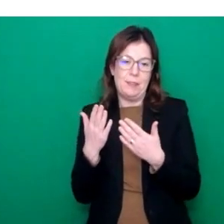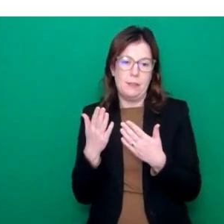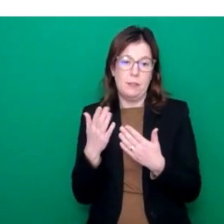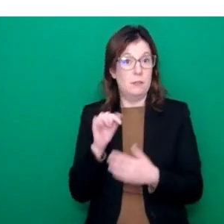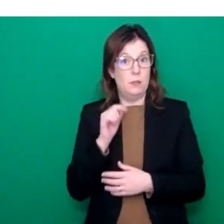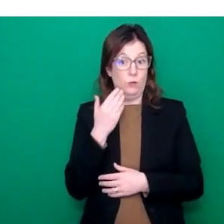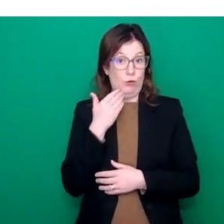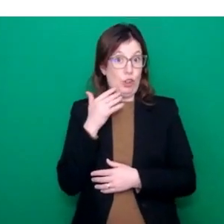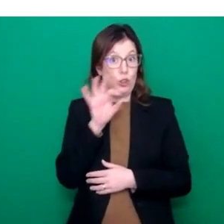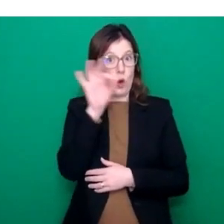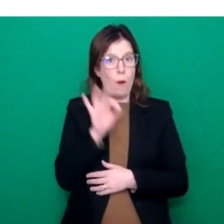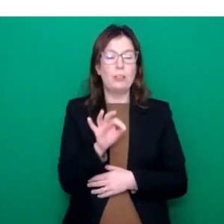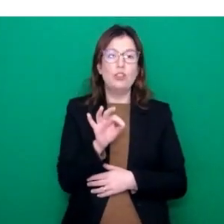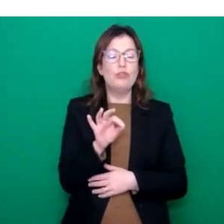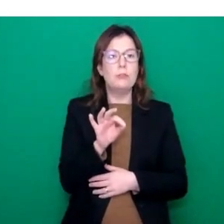question, I think it's,